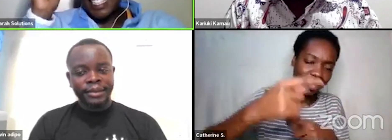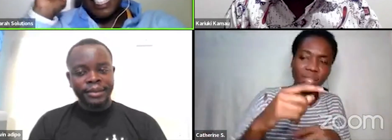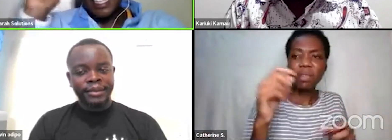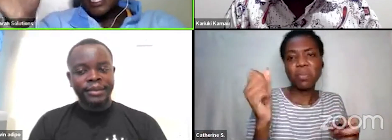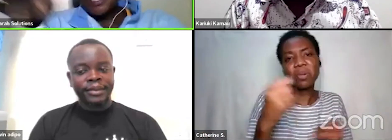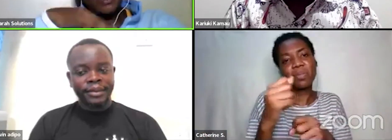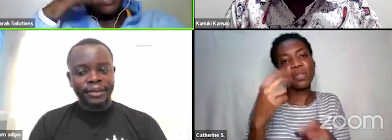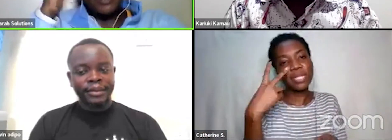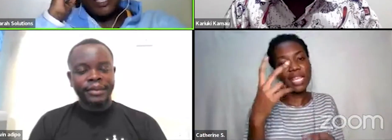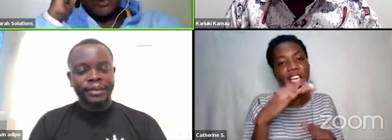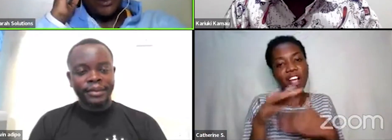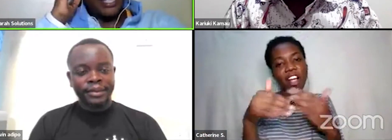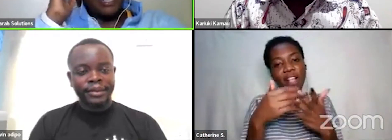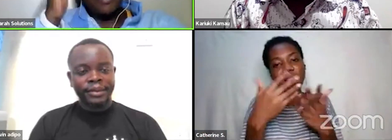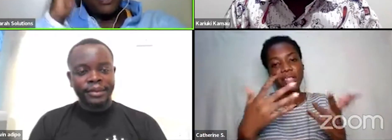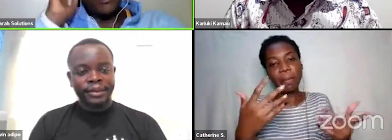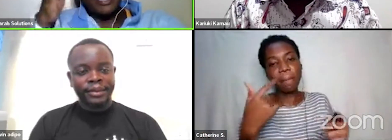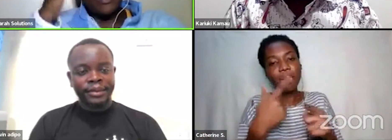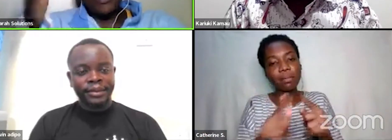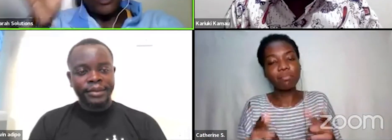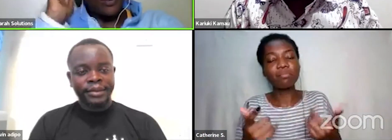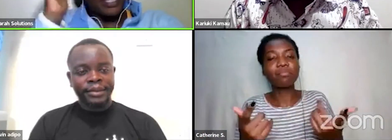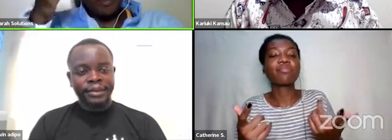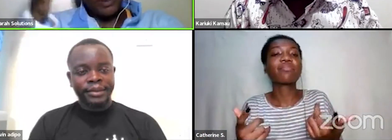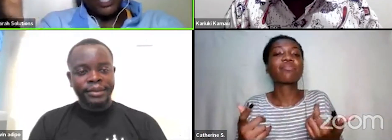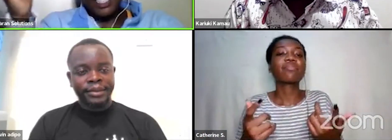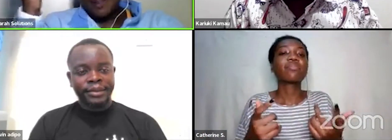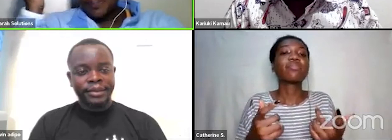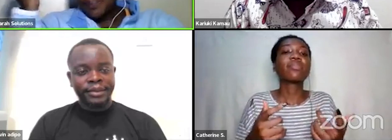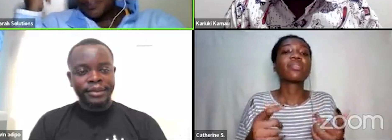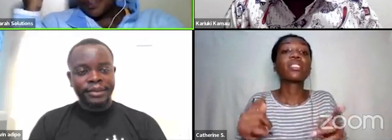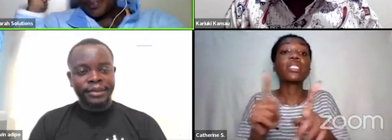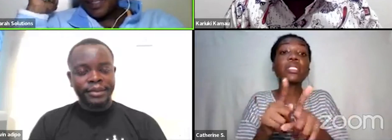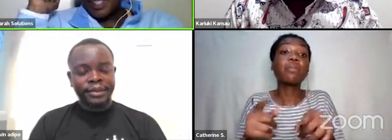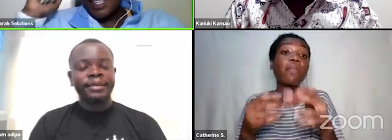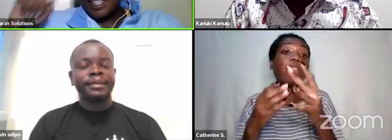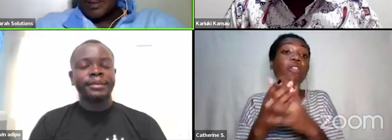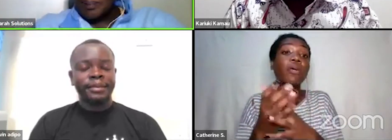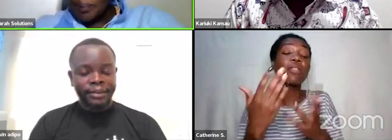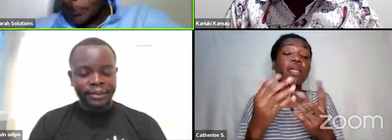like KK said. You may not, even through that fog, we keep pushing, yeah?